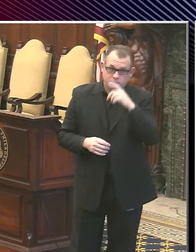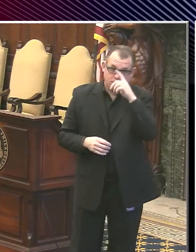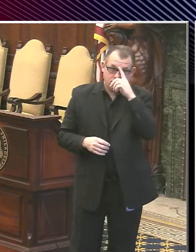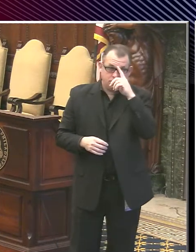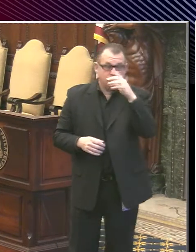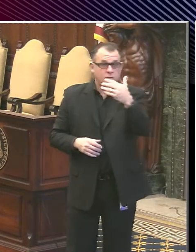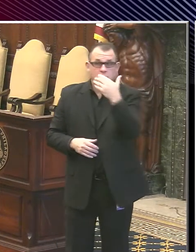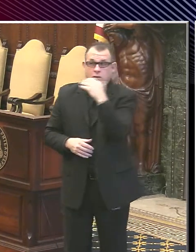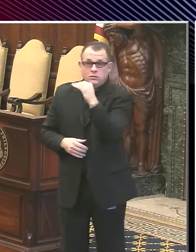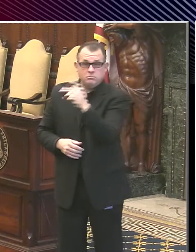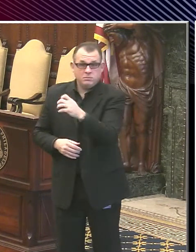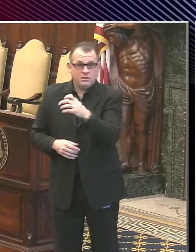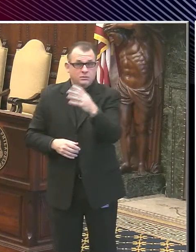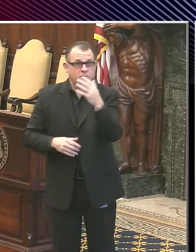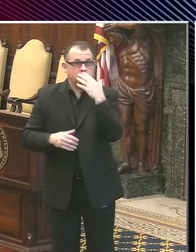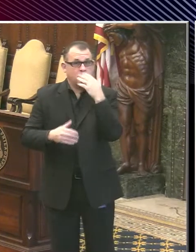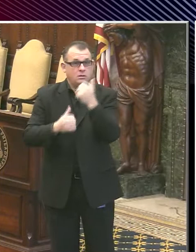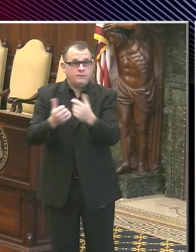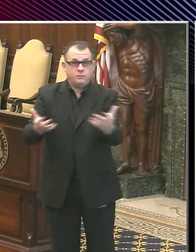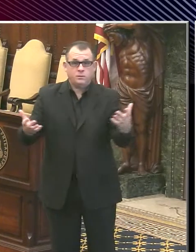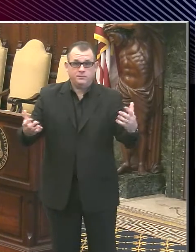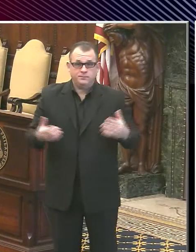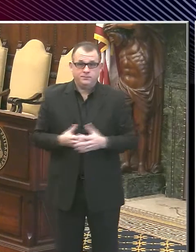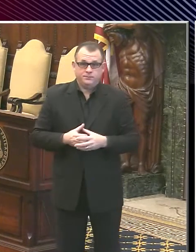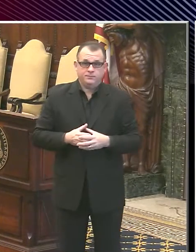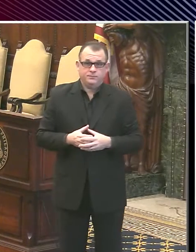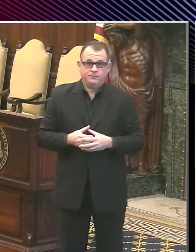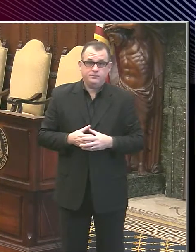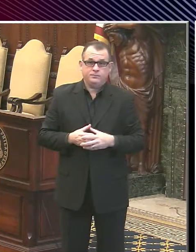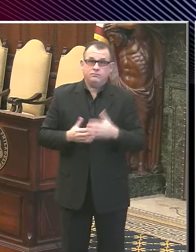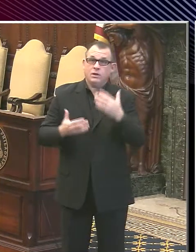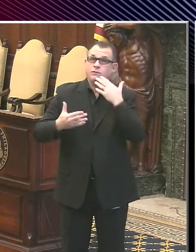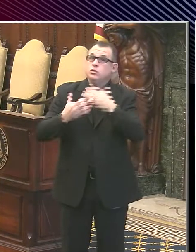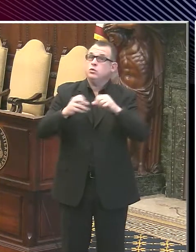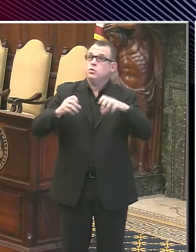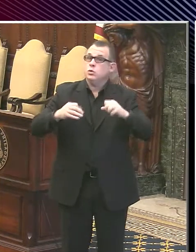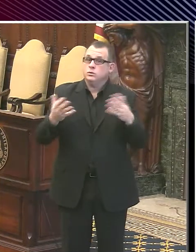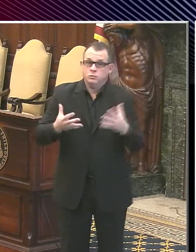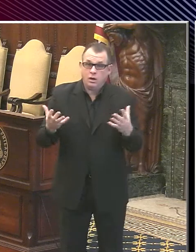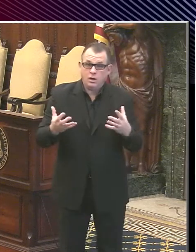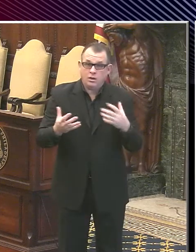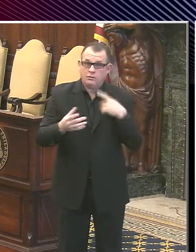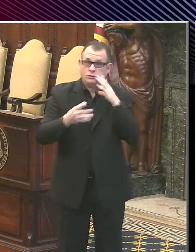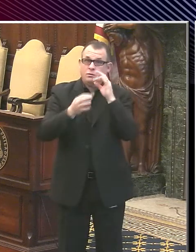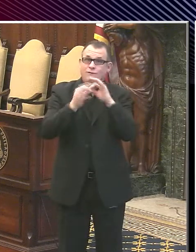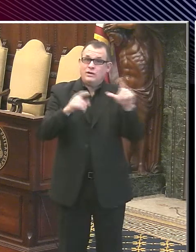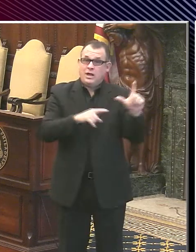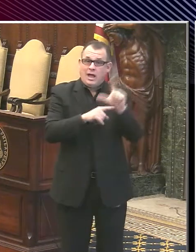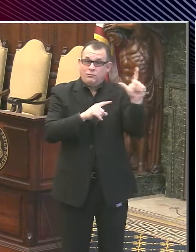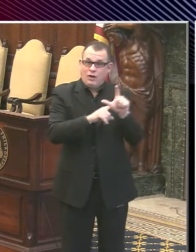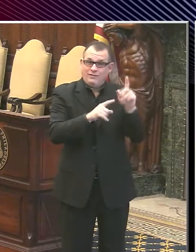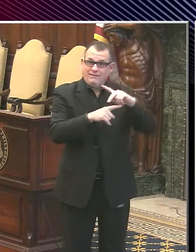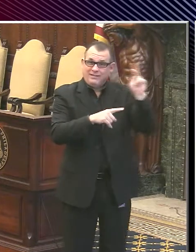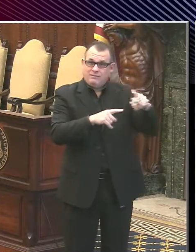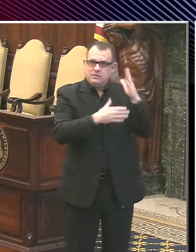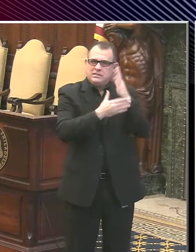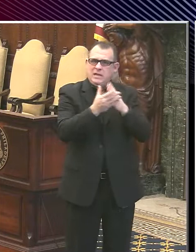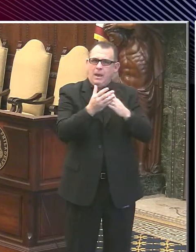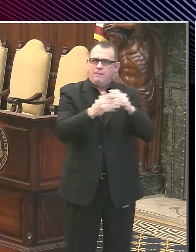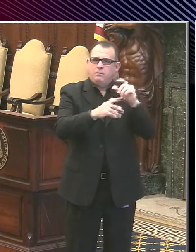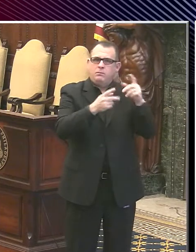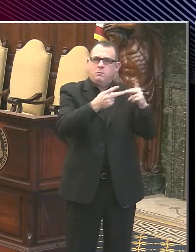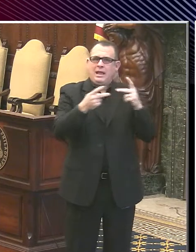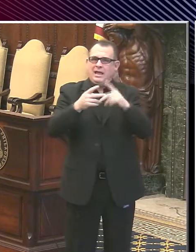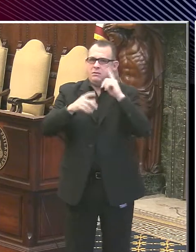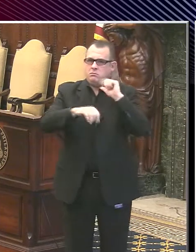have the floor. Thanks, Mike. Good afternoon, everyone. I want to start today with some very welcome news. Certain Free Library of Philadelphia locations will reopen